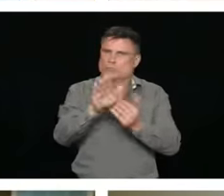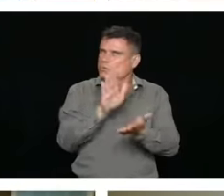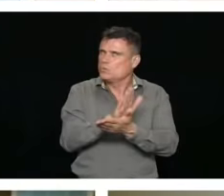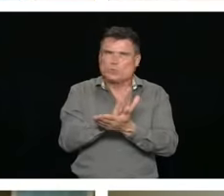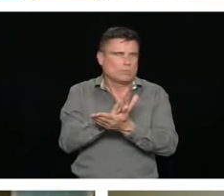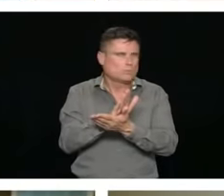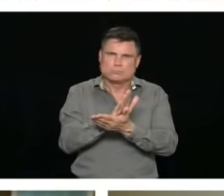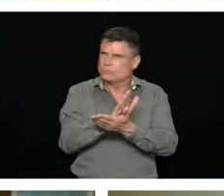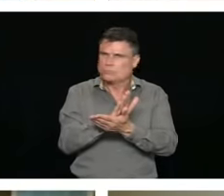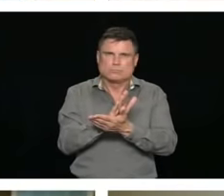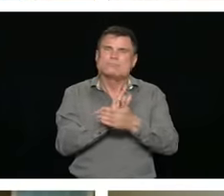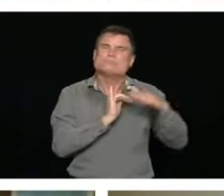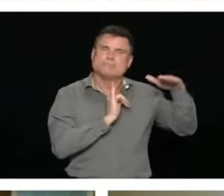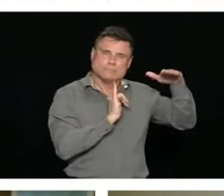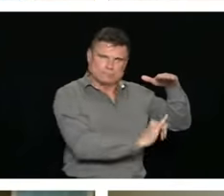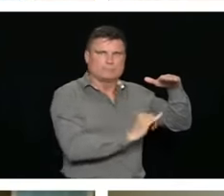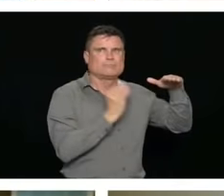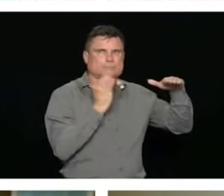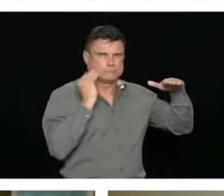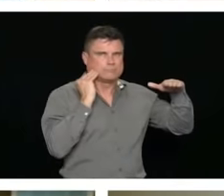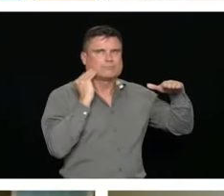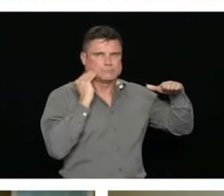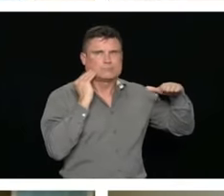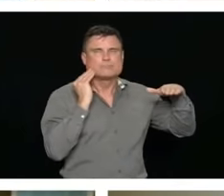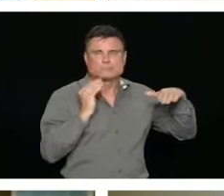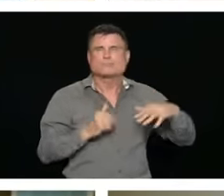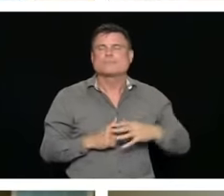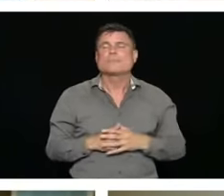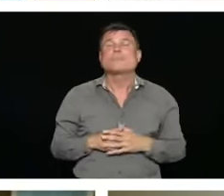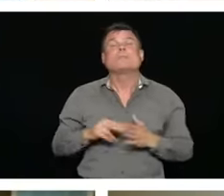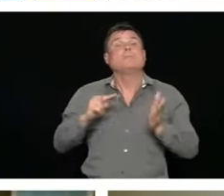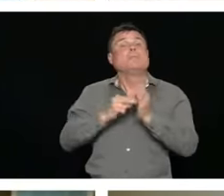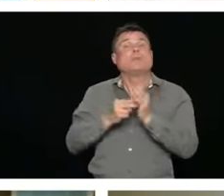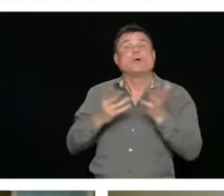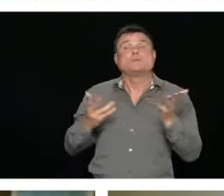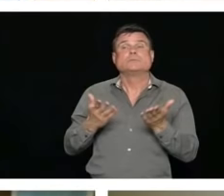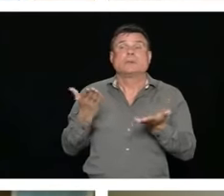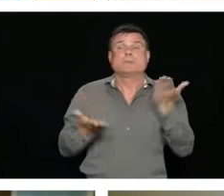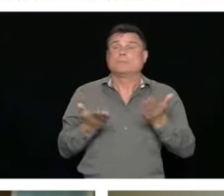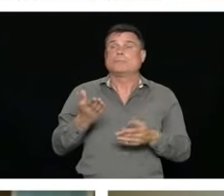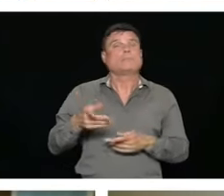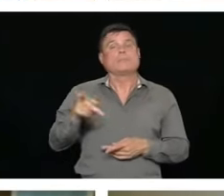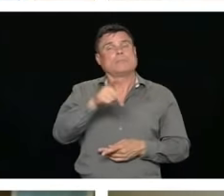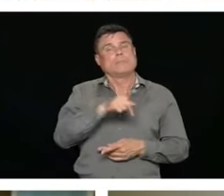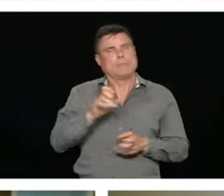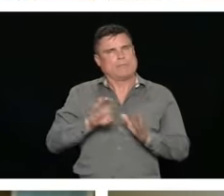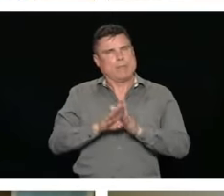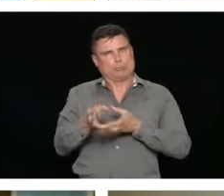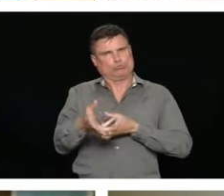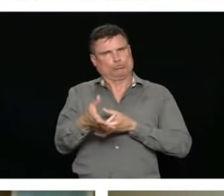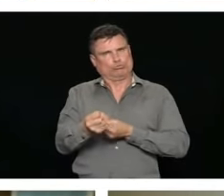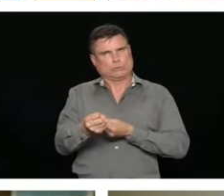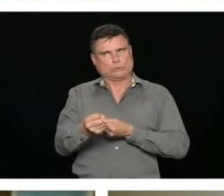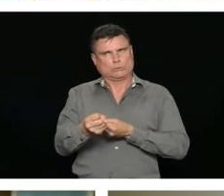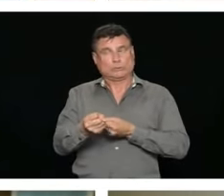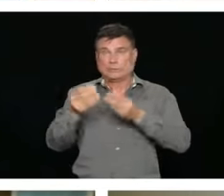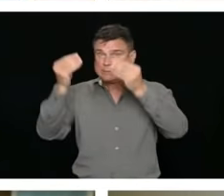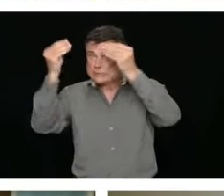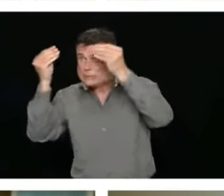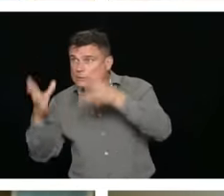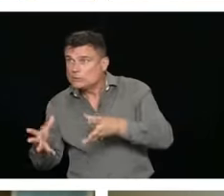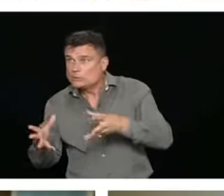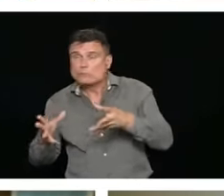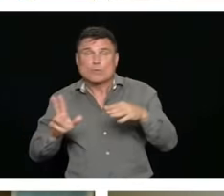that both the administrators and the teachers are going to have to build with their classes to reassure people that they have